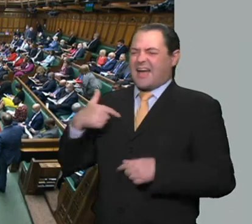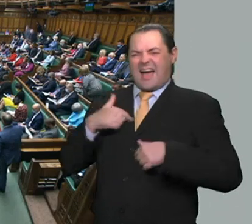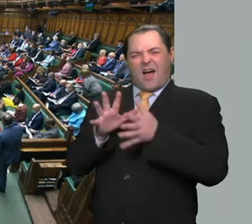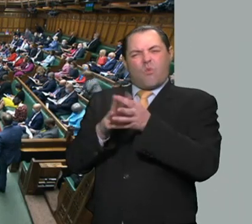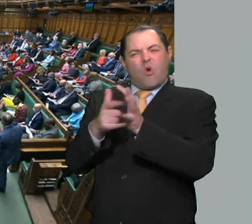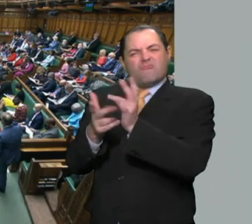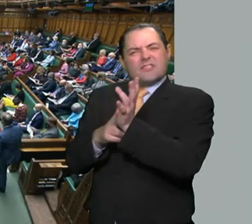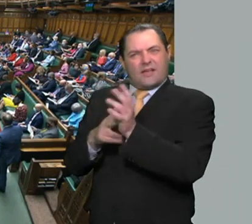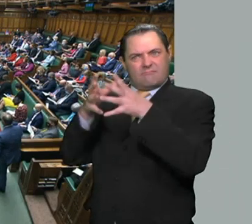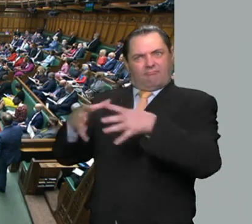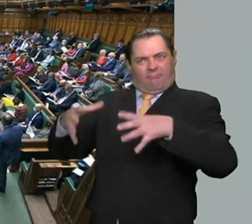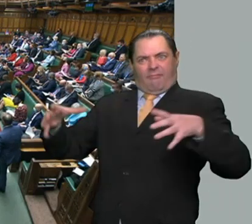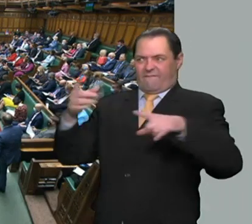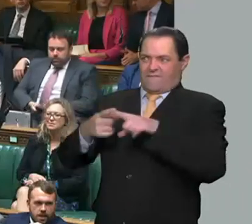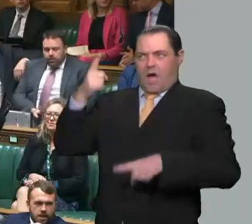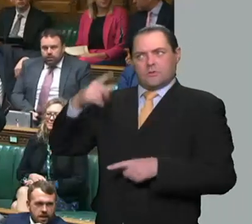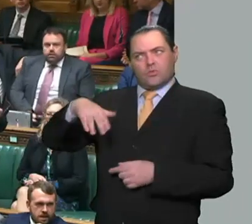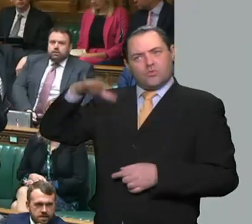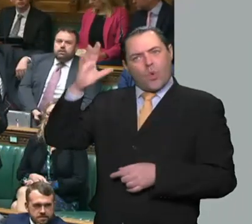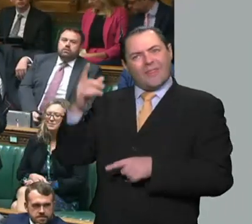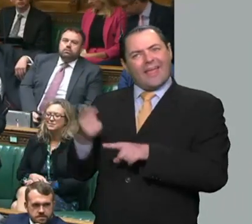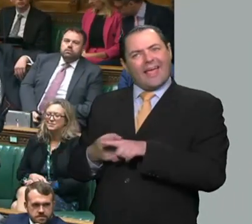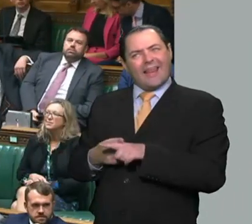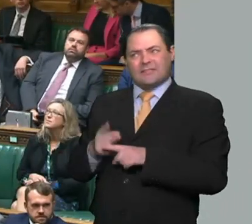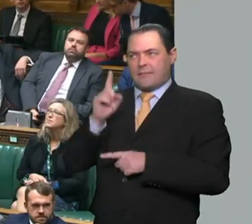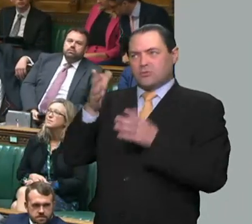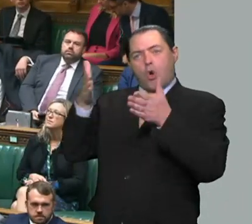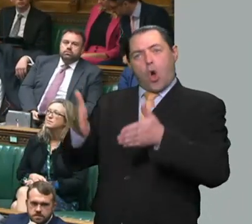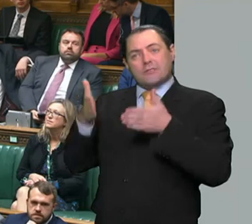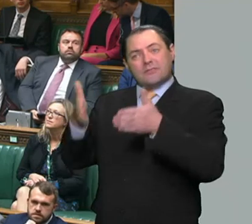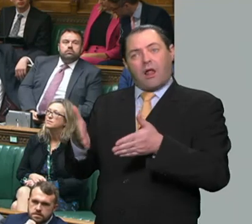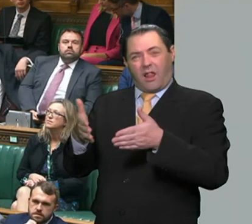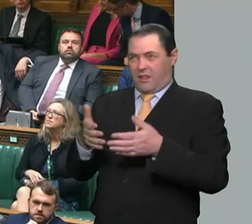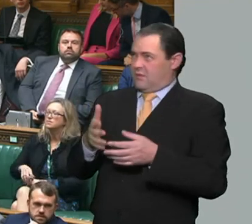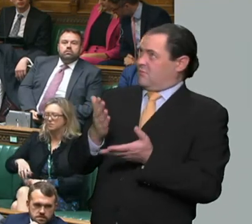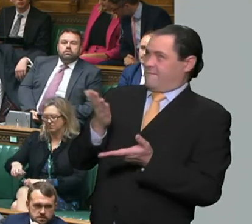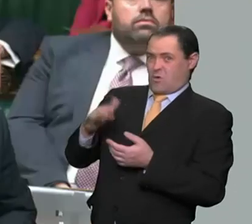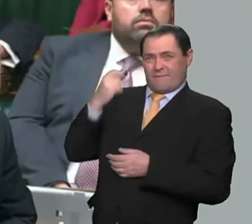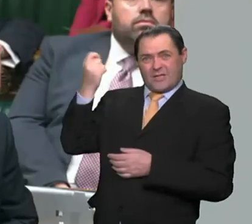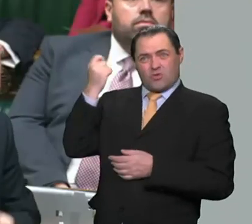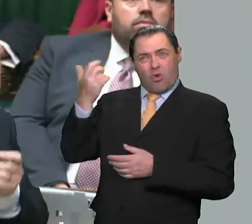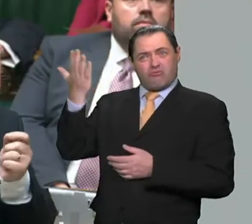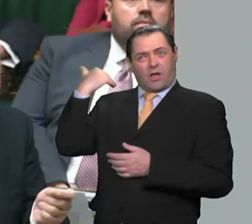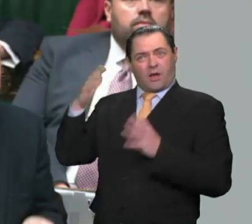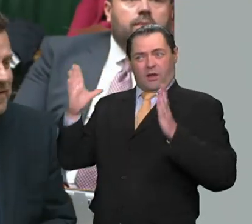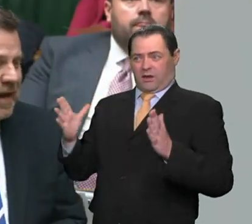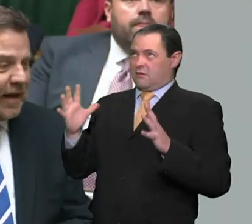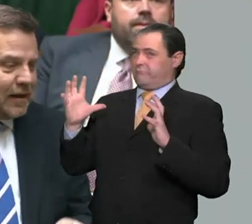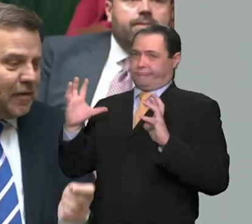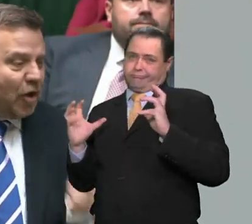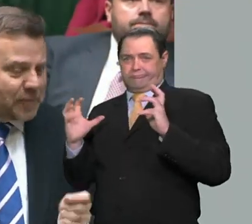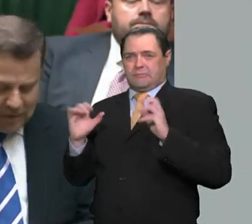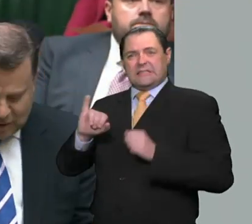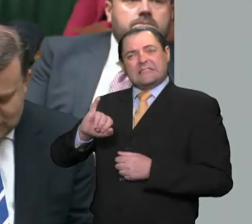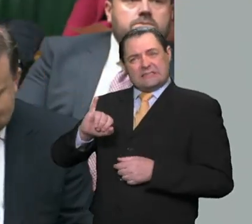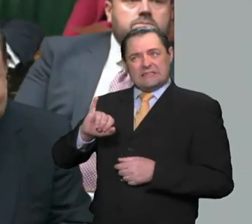towns in the north of England. But our hospital, which is mostly Victorian, is creaking at the seams. Over the last year,